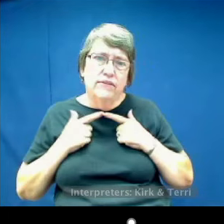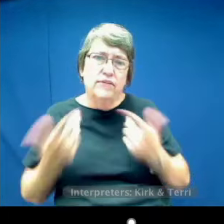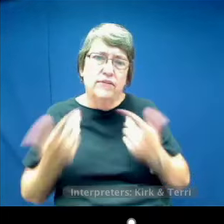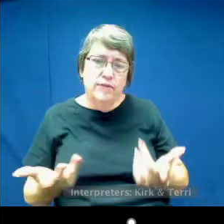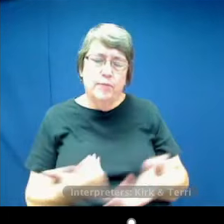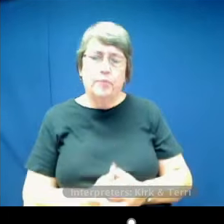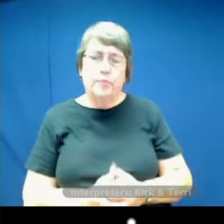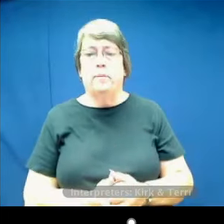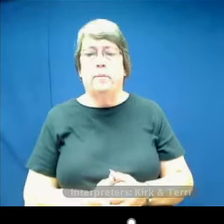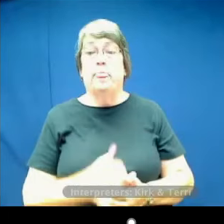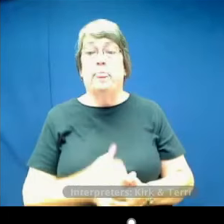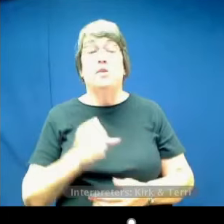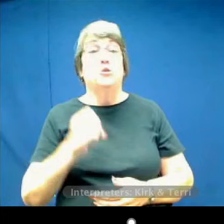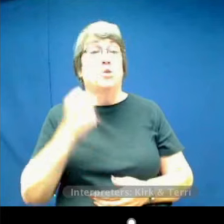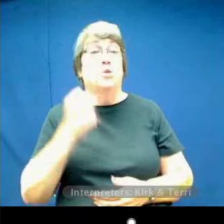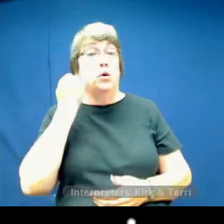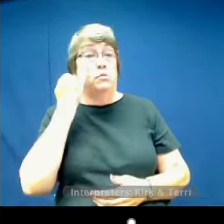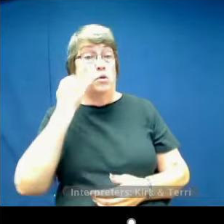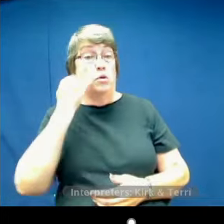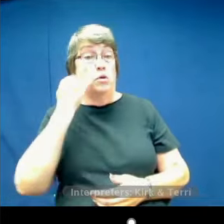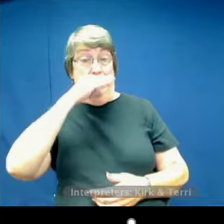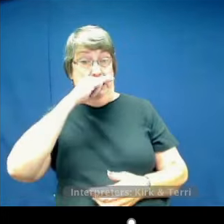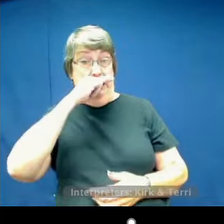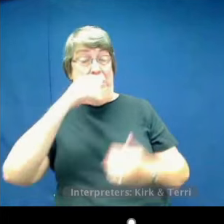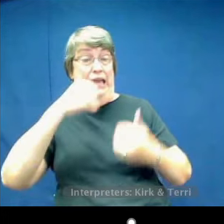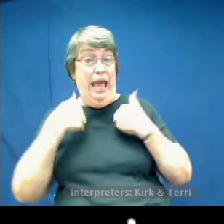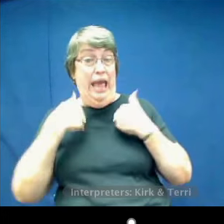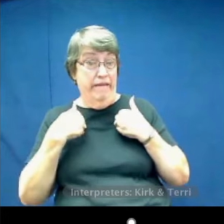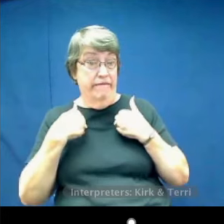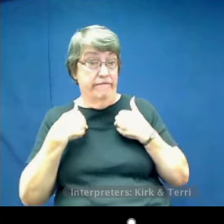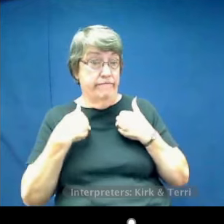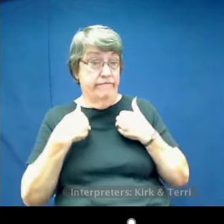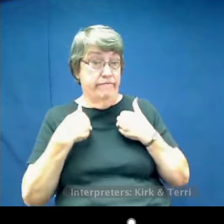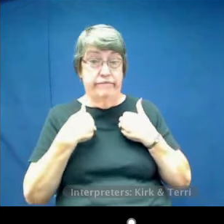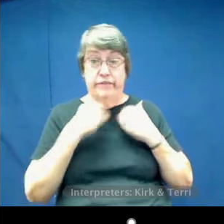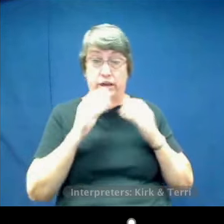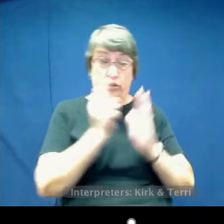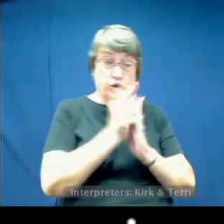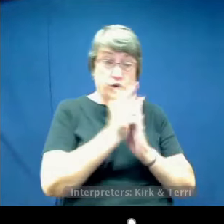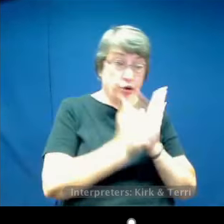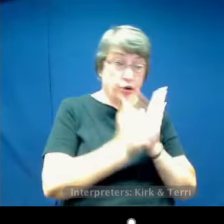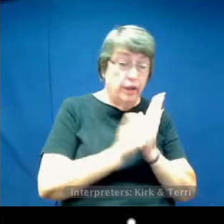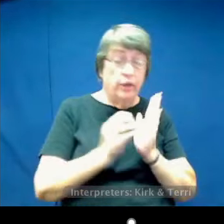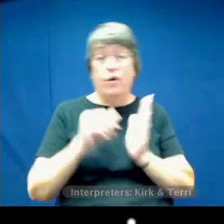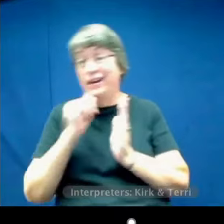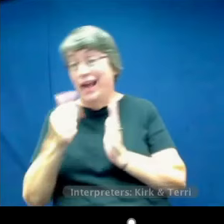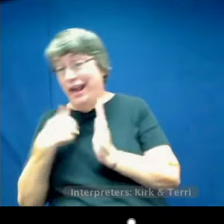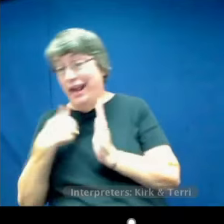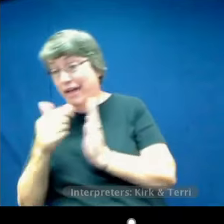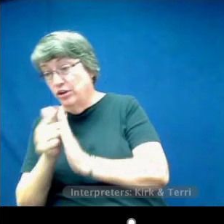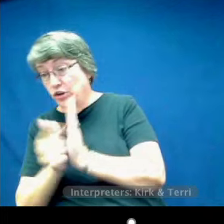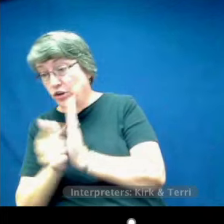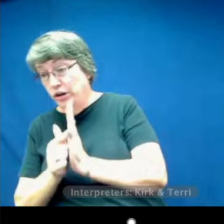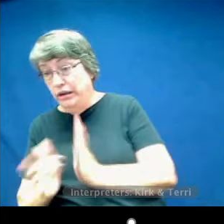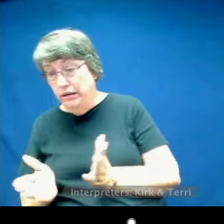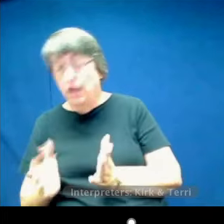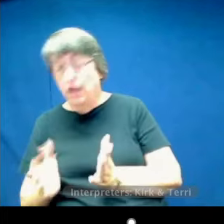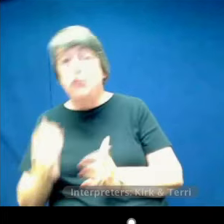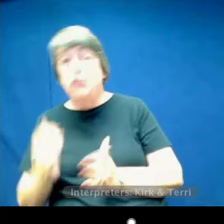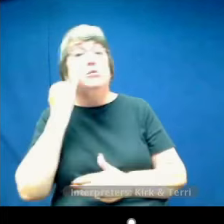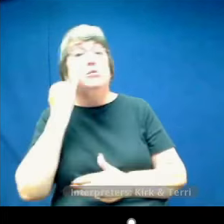So if the kids do have their own attorneys, then staffing of the case is also affected, because if they're deaf, if the kids are deaf, then they